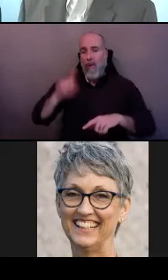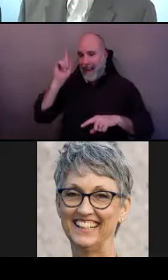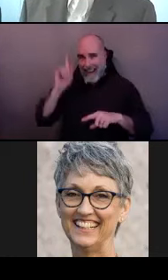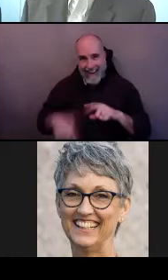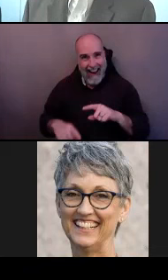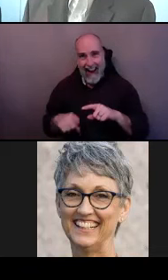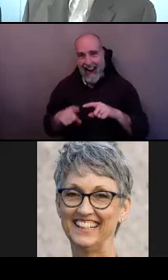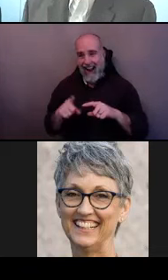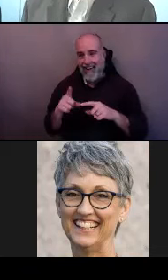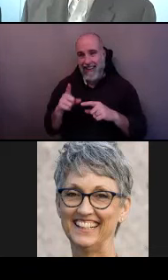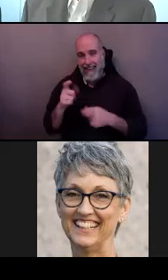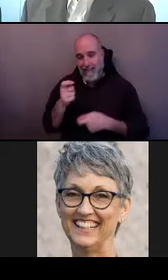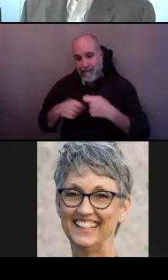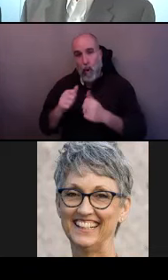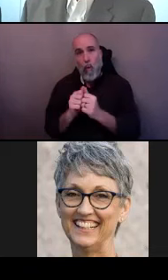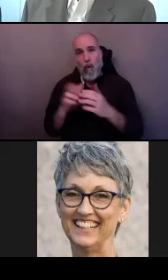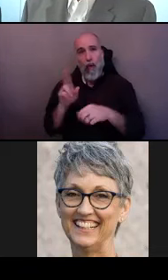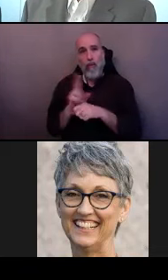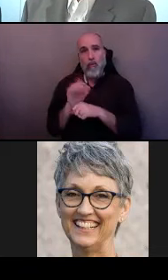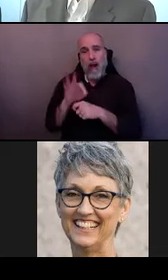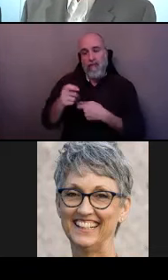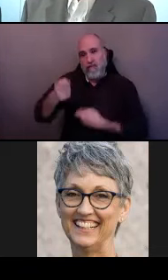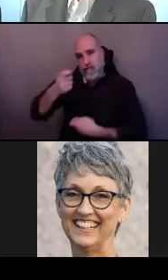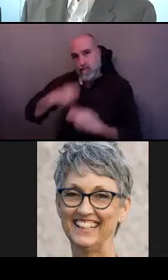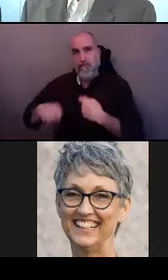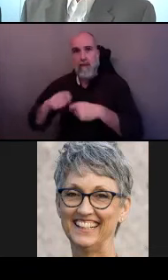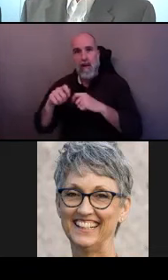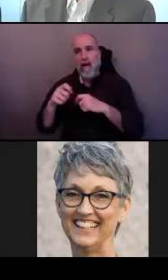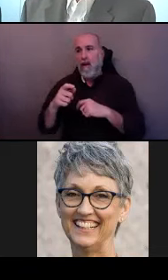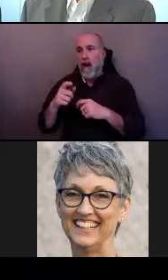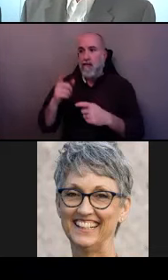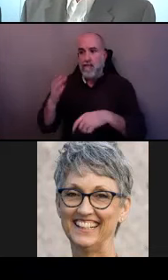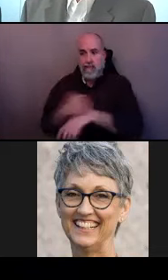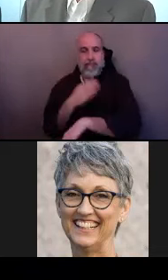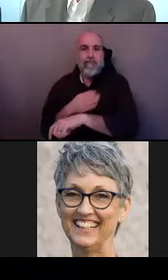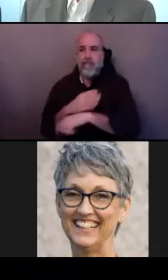without the use of a switchback ramp. Having this